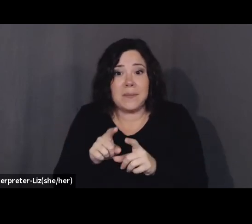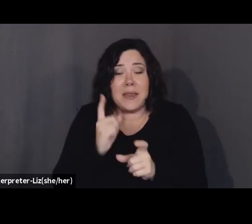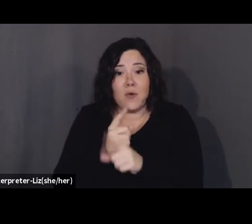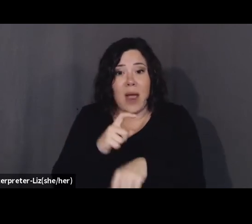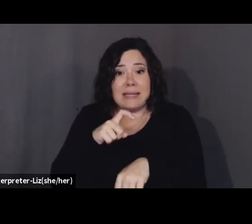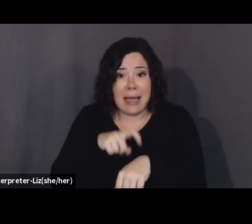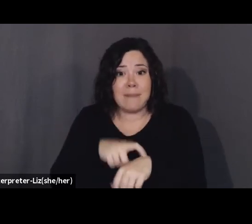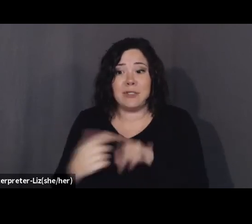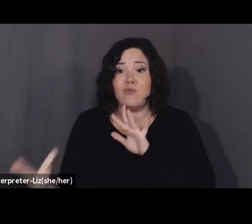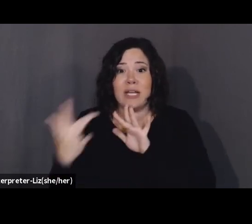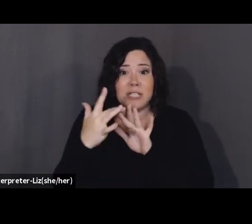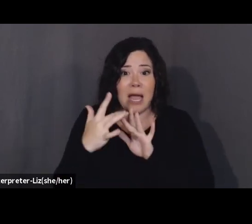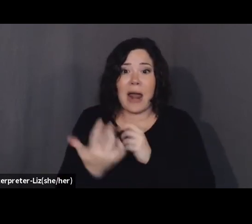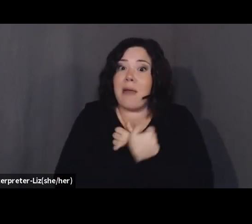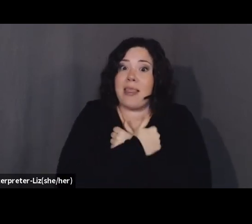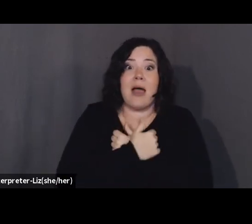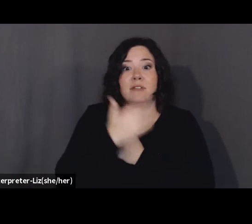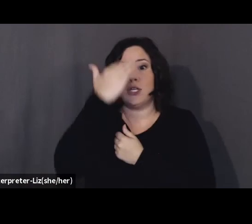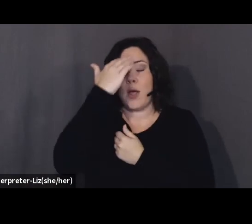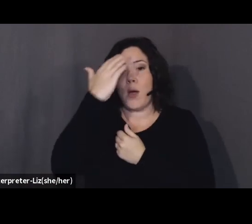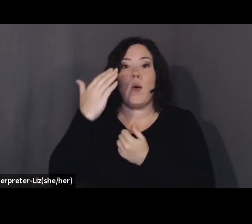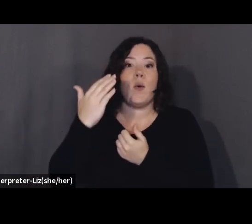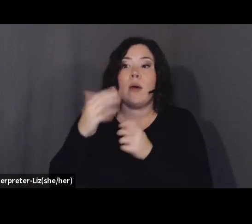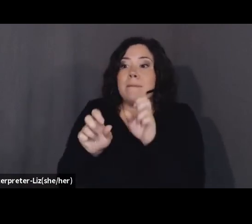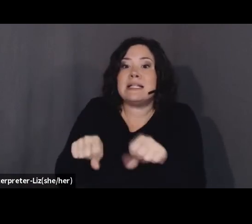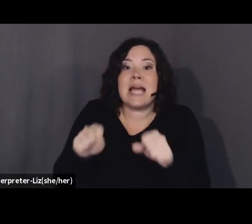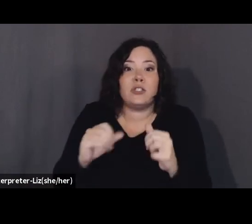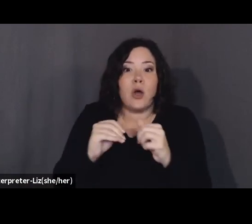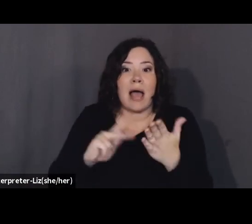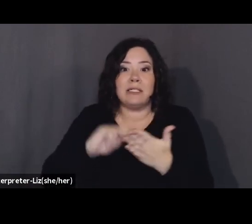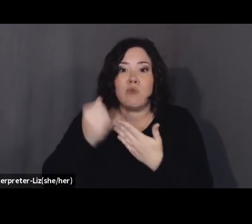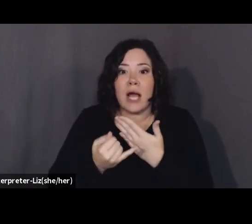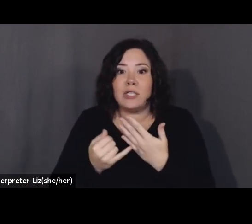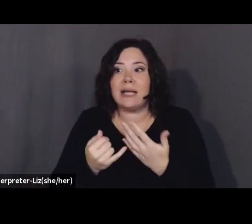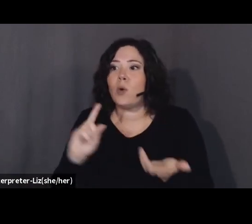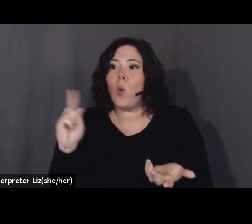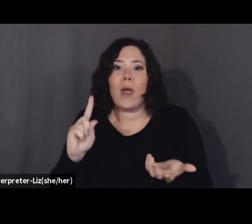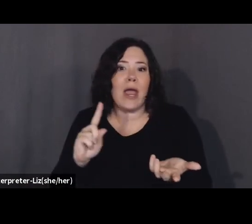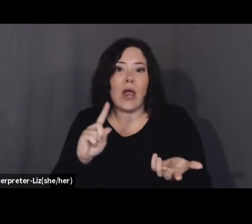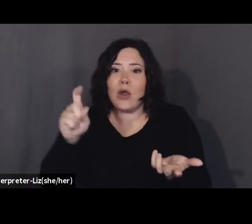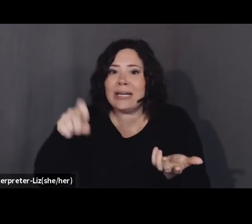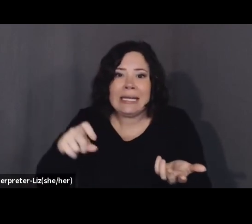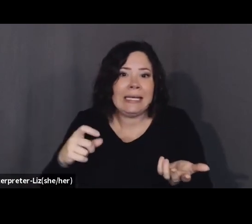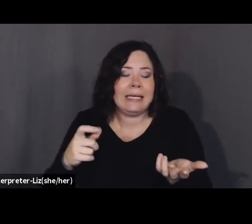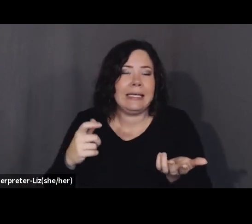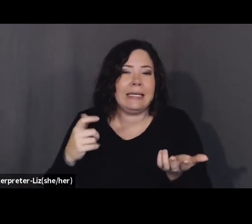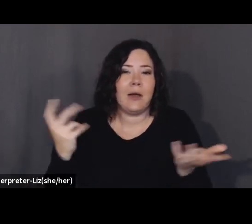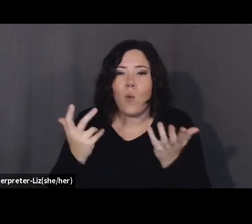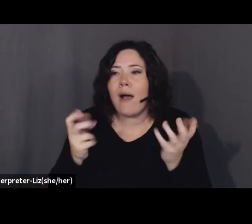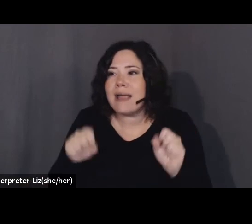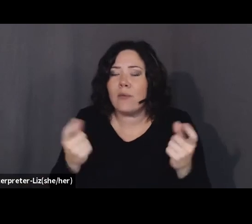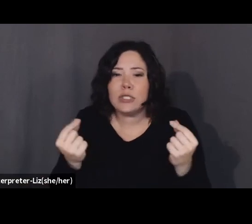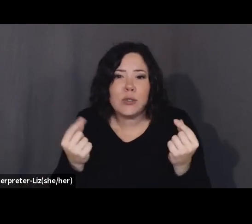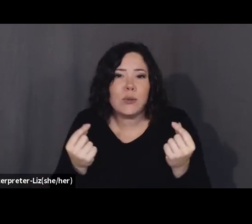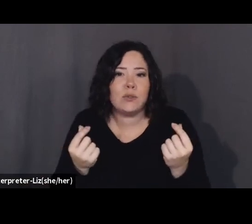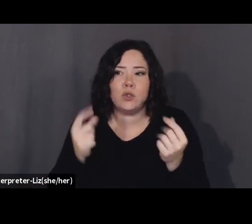hear thoughts on potential housing projects, on what are those needs, what are the research needs that we can start to pursue in